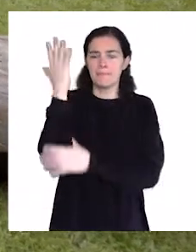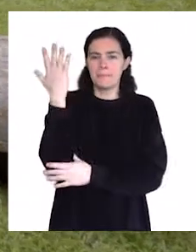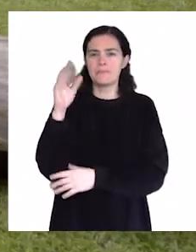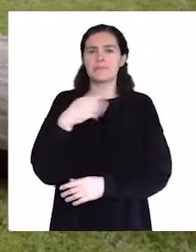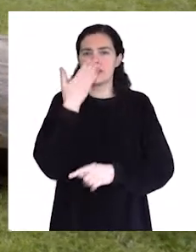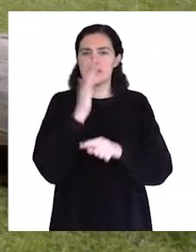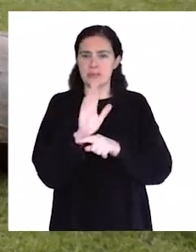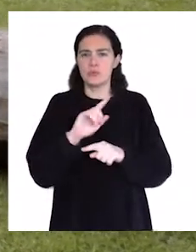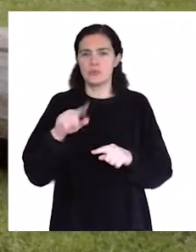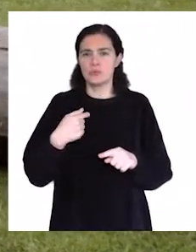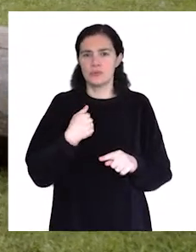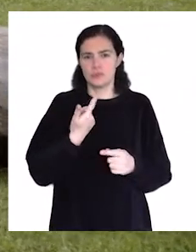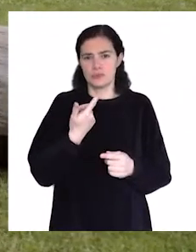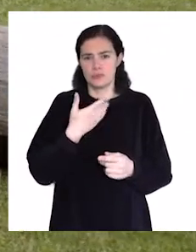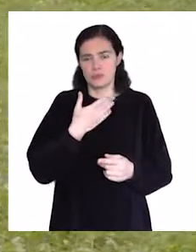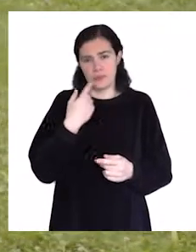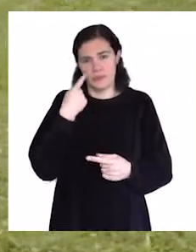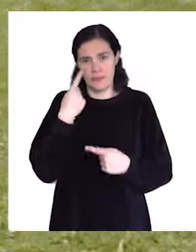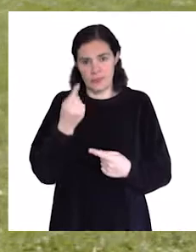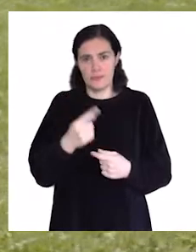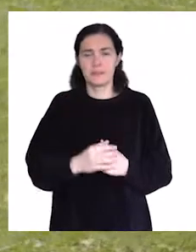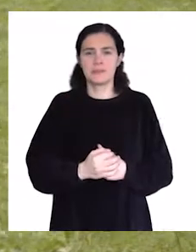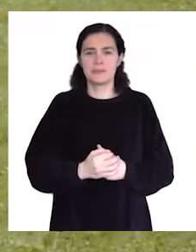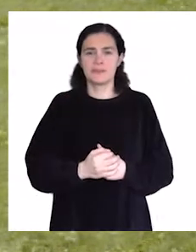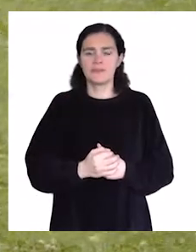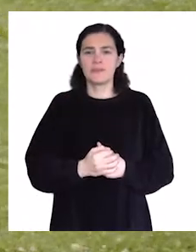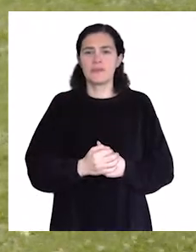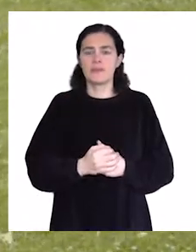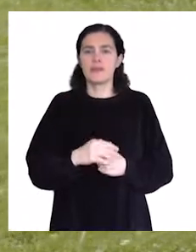So these trees, and it's just an example that we might edit,